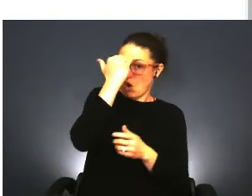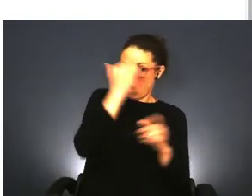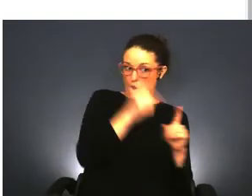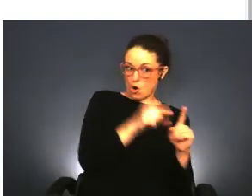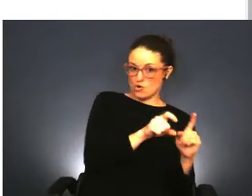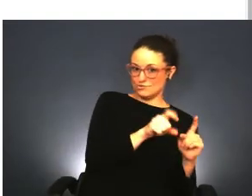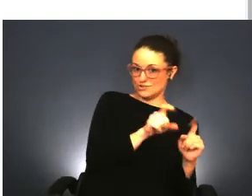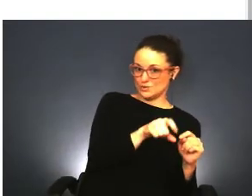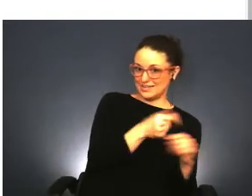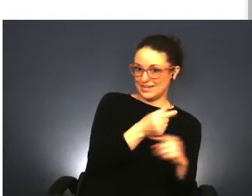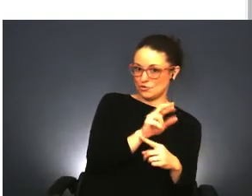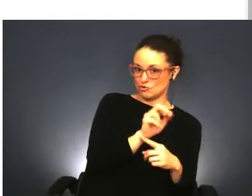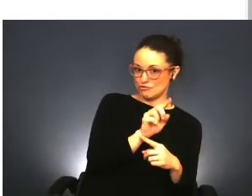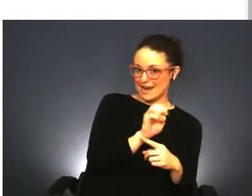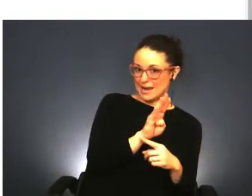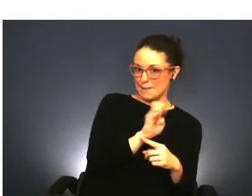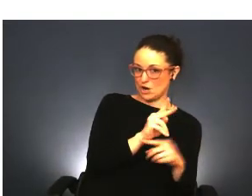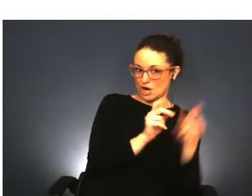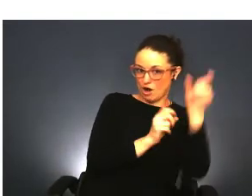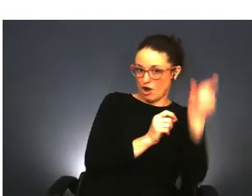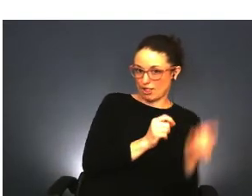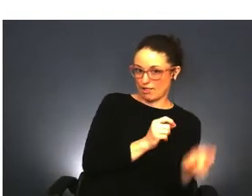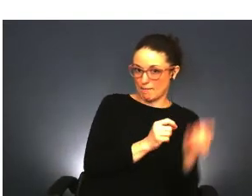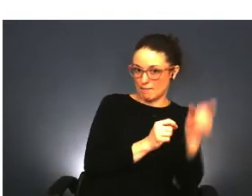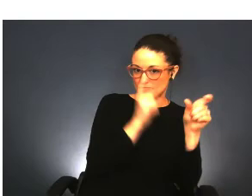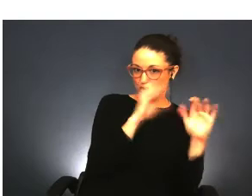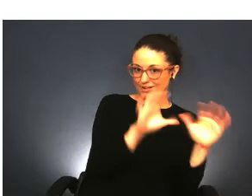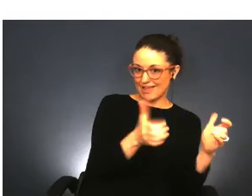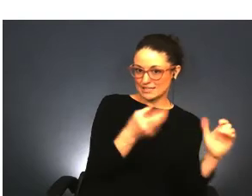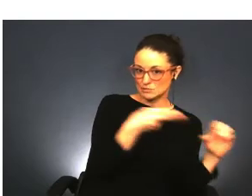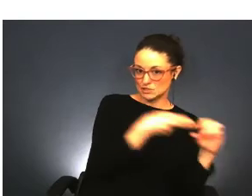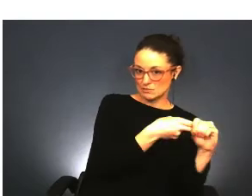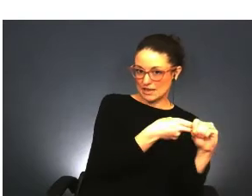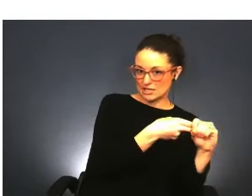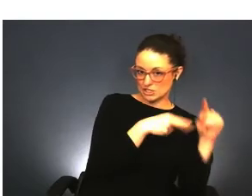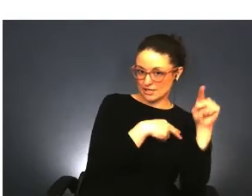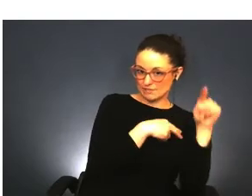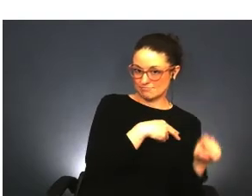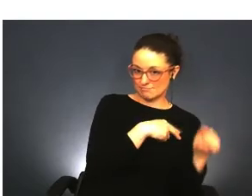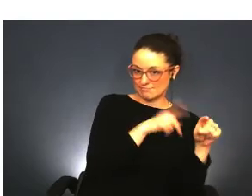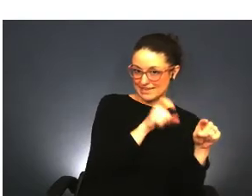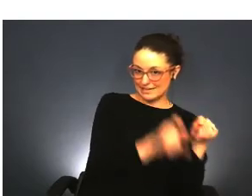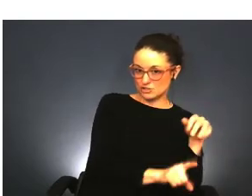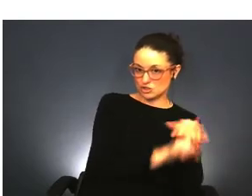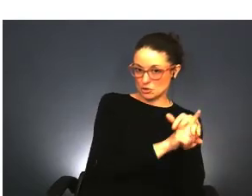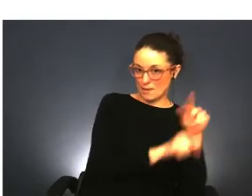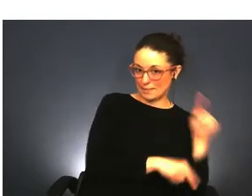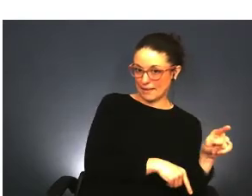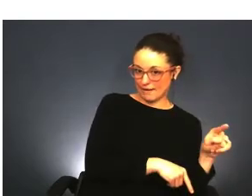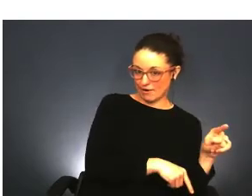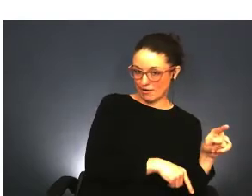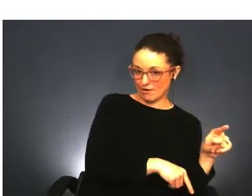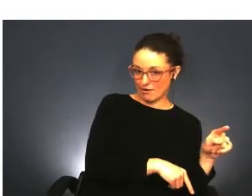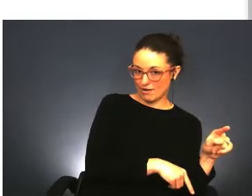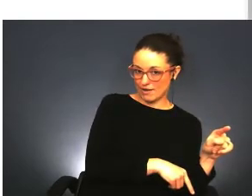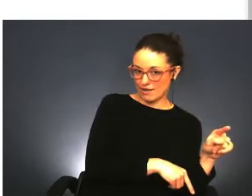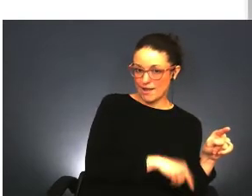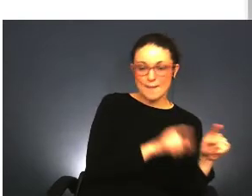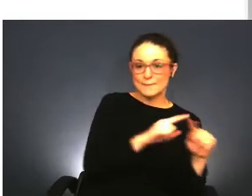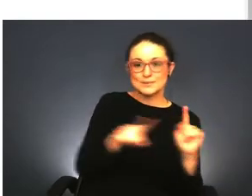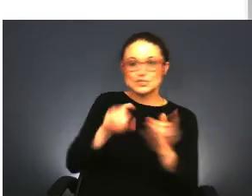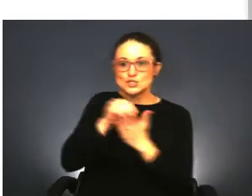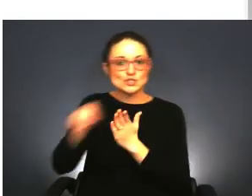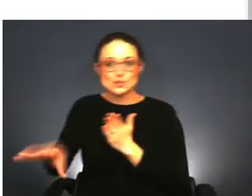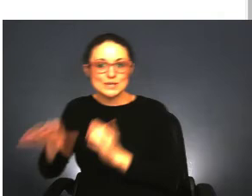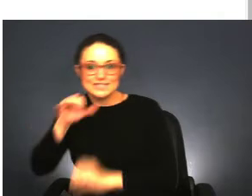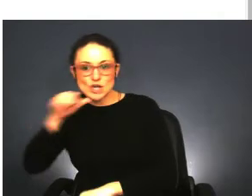column. Remember over here, you need your gradebook column for class participation, but students aren't going to